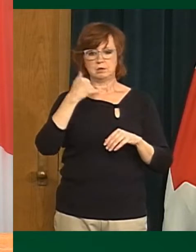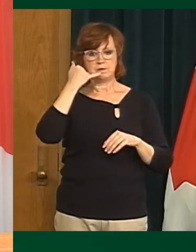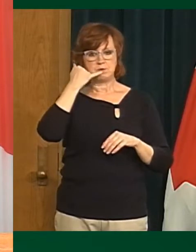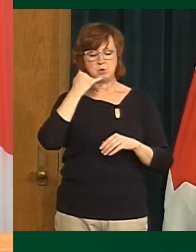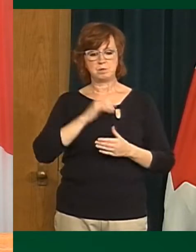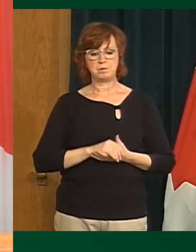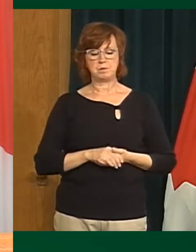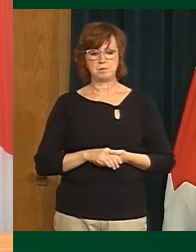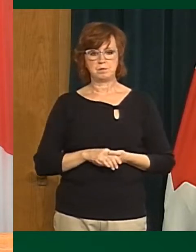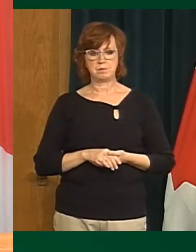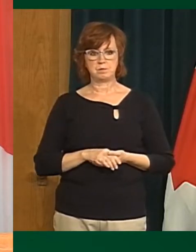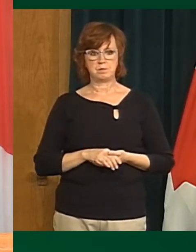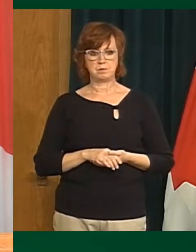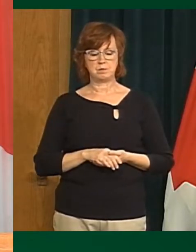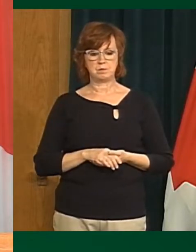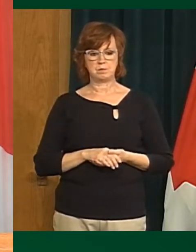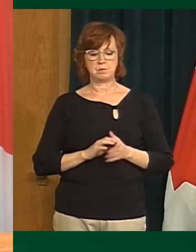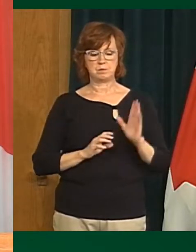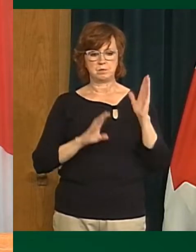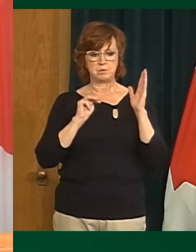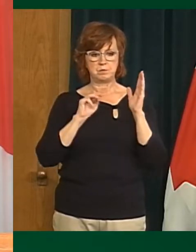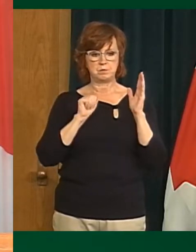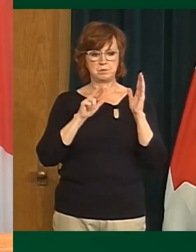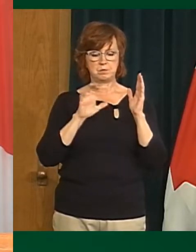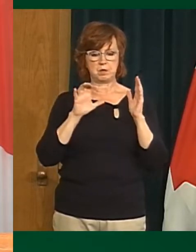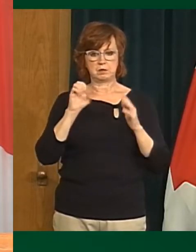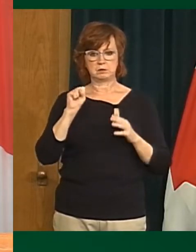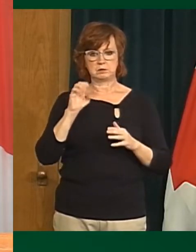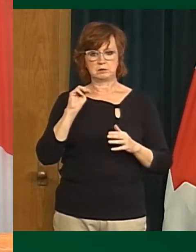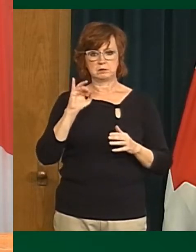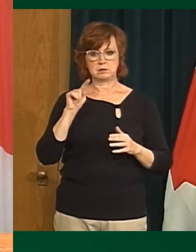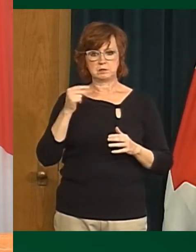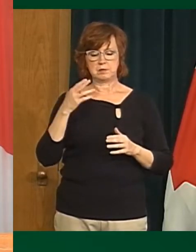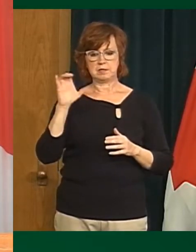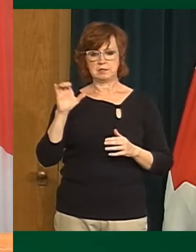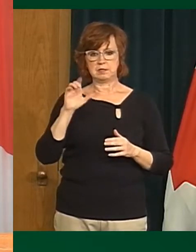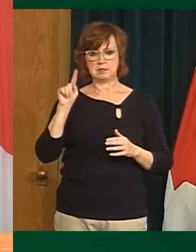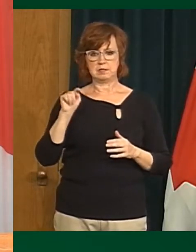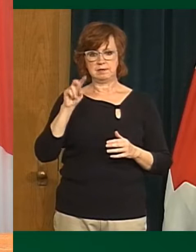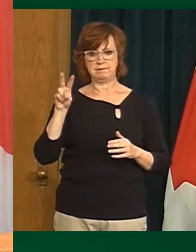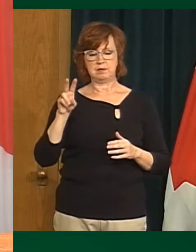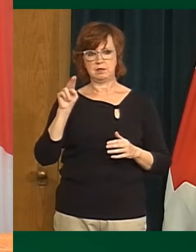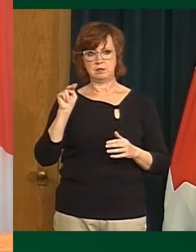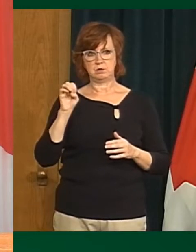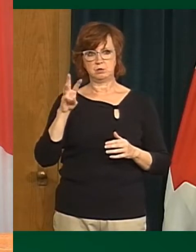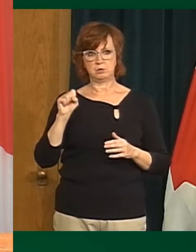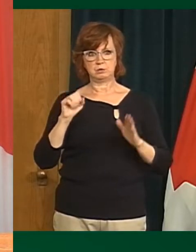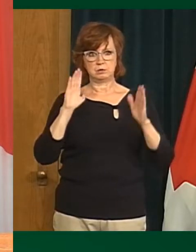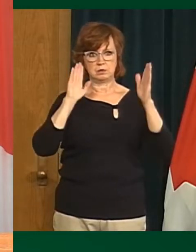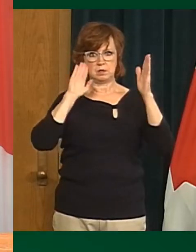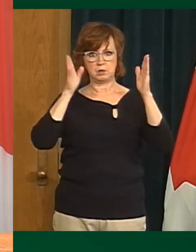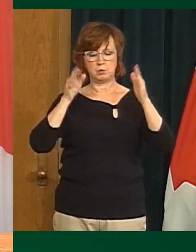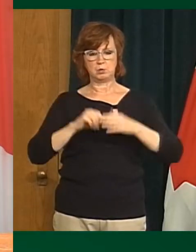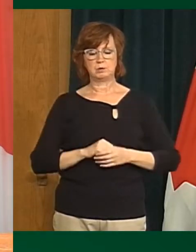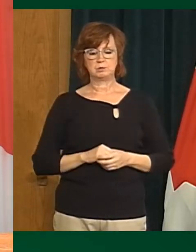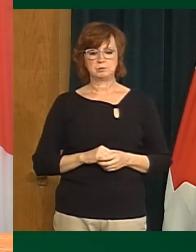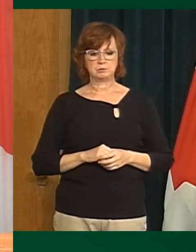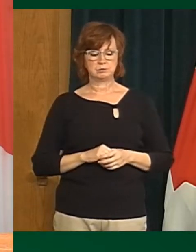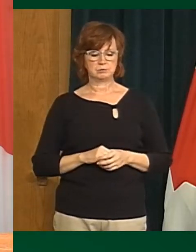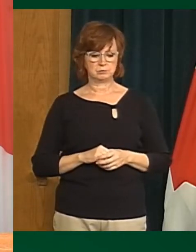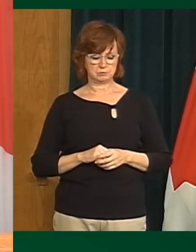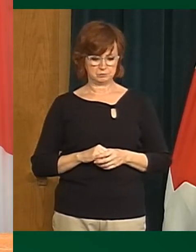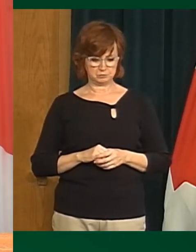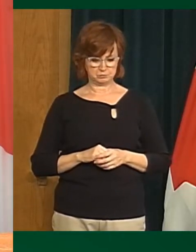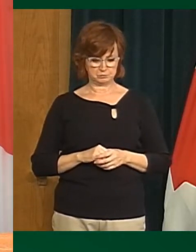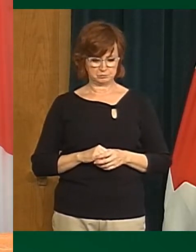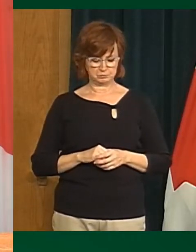line. We have Mark Smith with CTV. Hi. Were either of the two